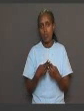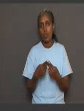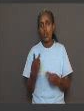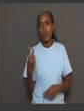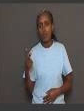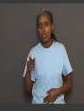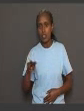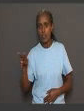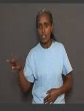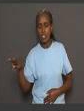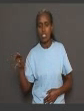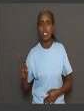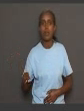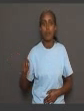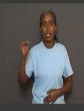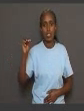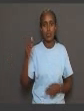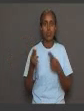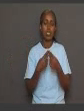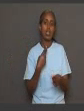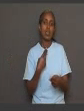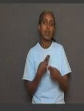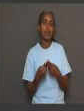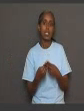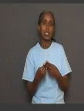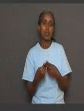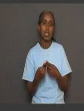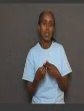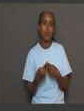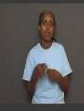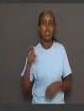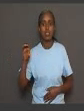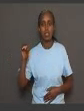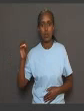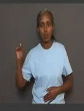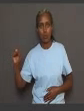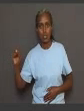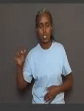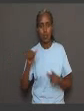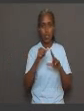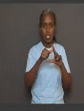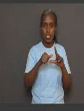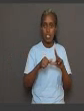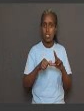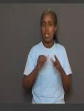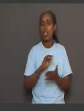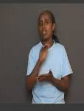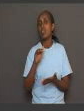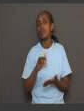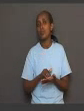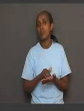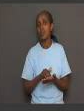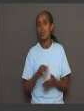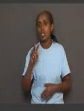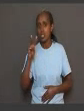vectors' magnitude multiplied by the cosine of the angle between